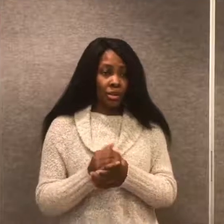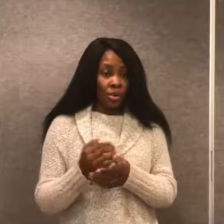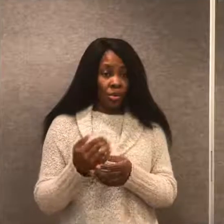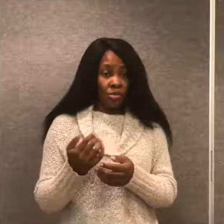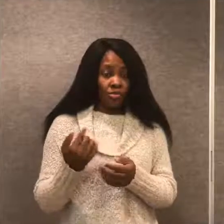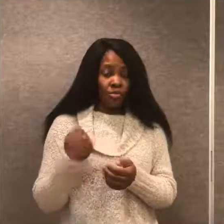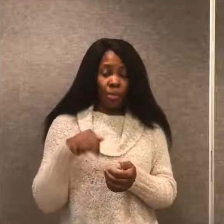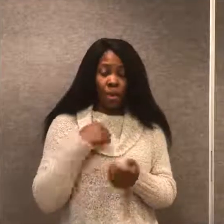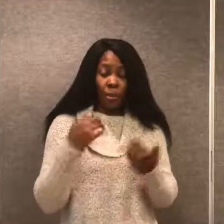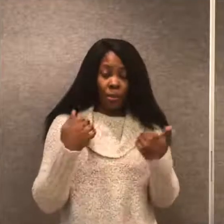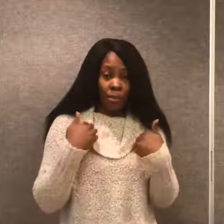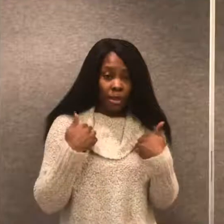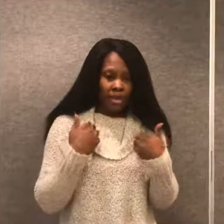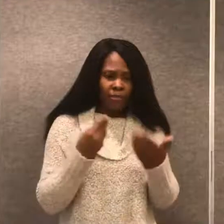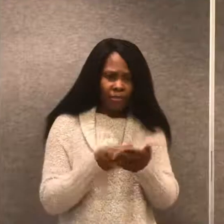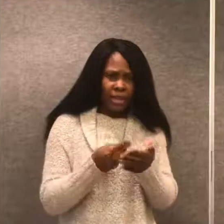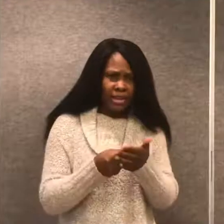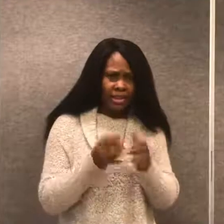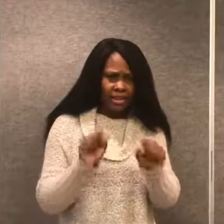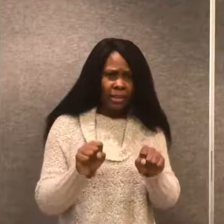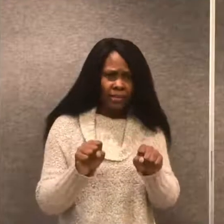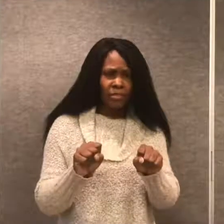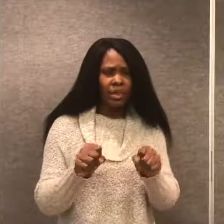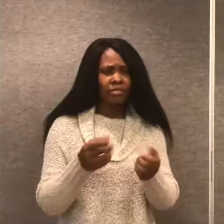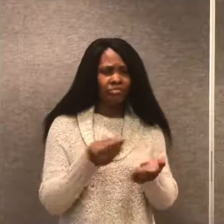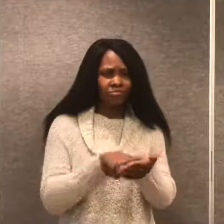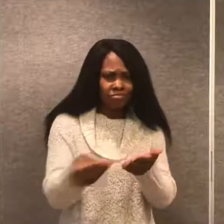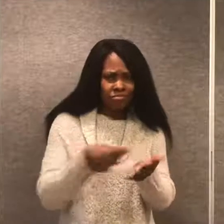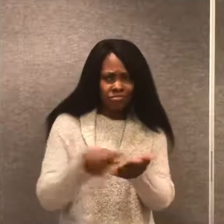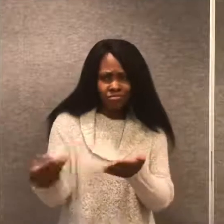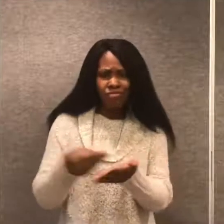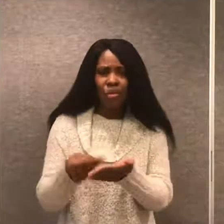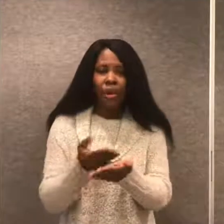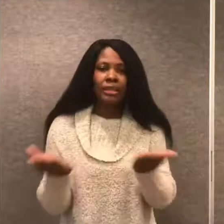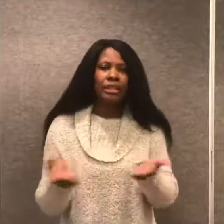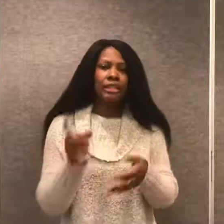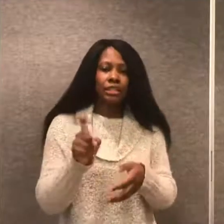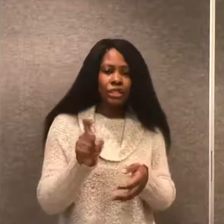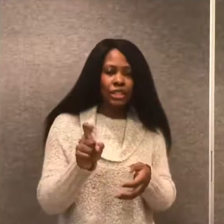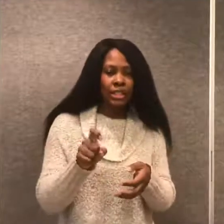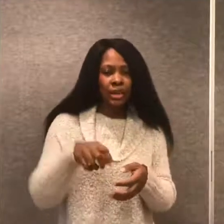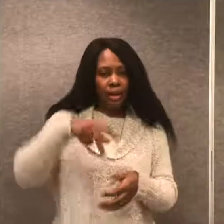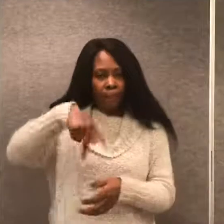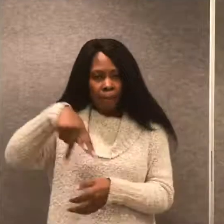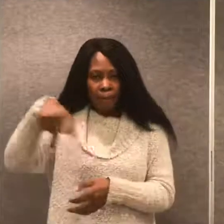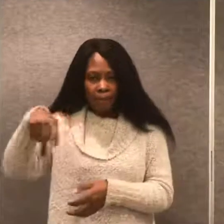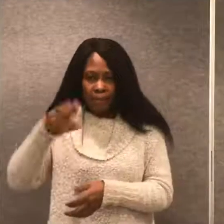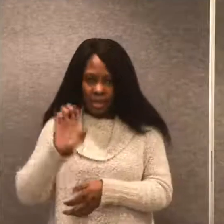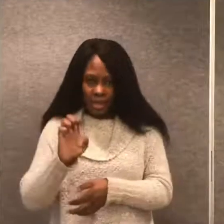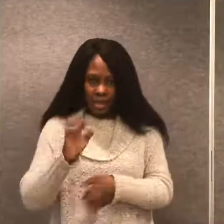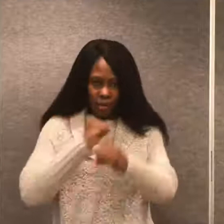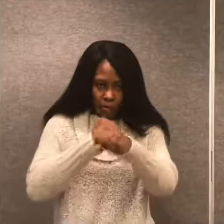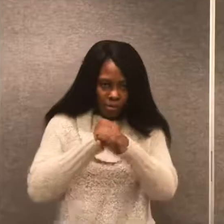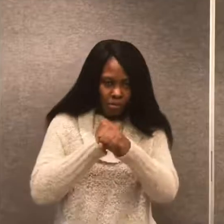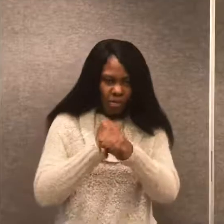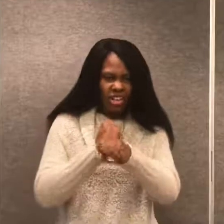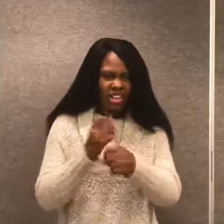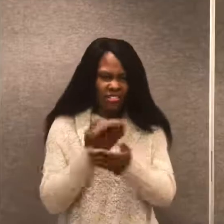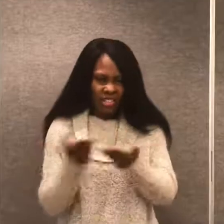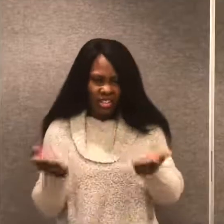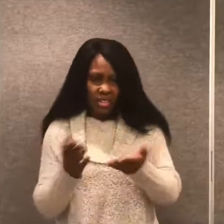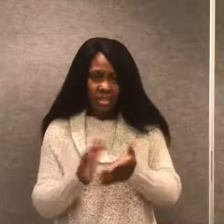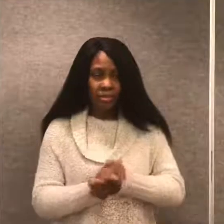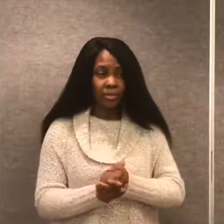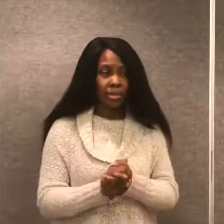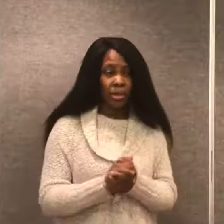can purchase additional PPE or different things that you may need germane to your school. So we don't have a problem with that. If people need